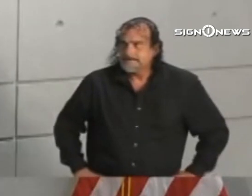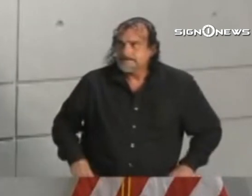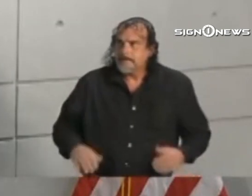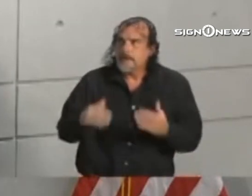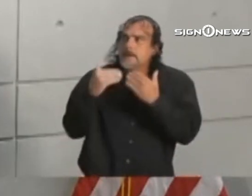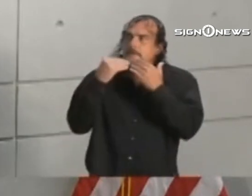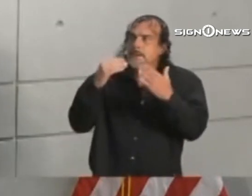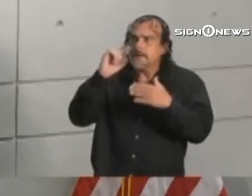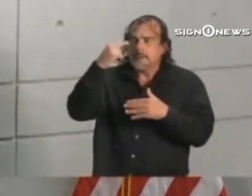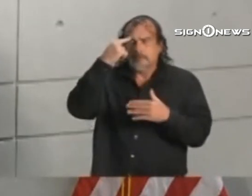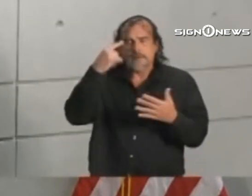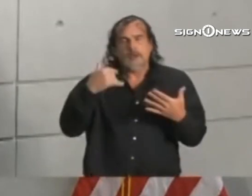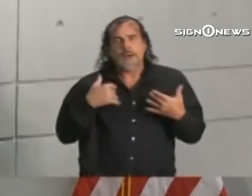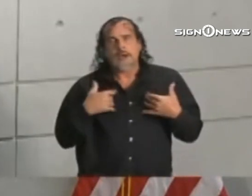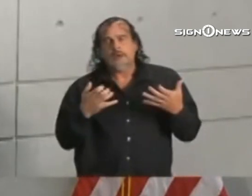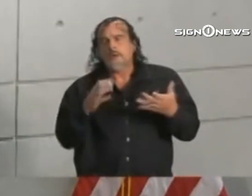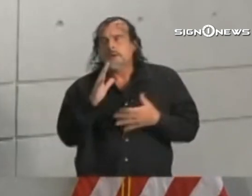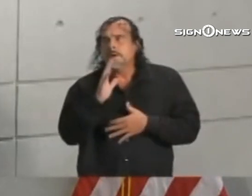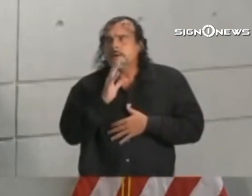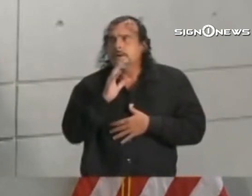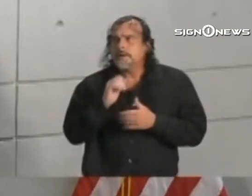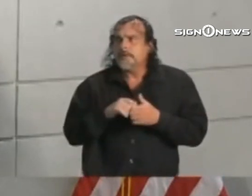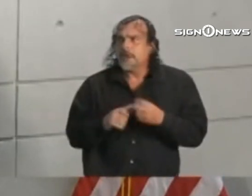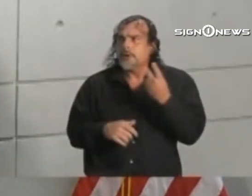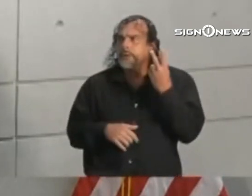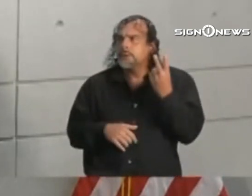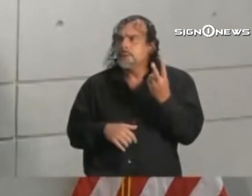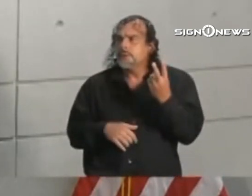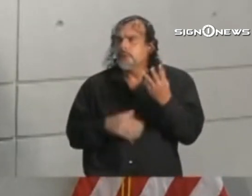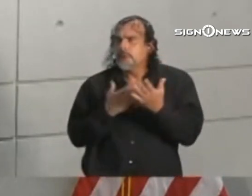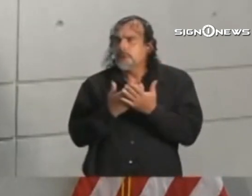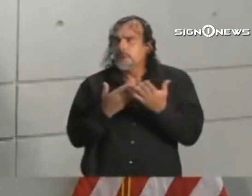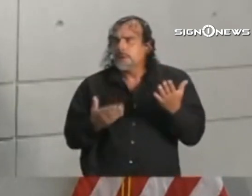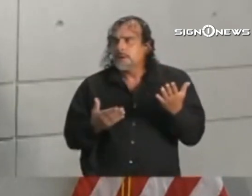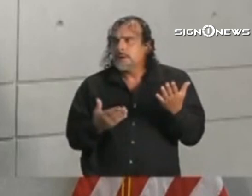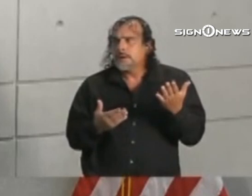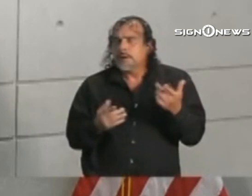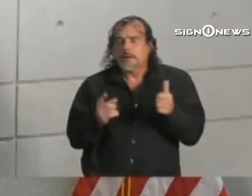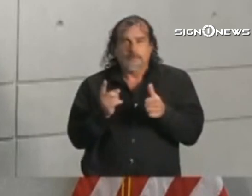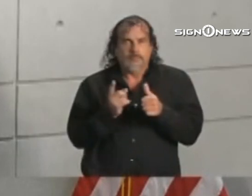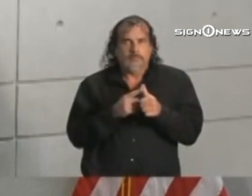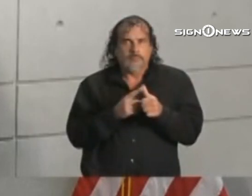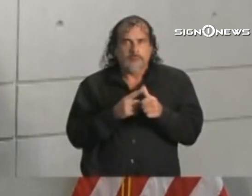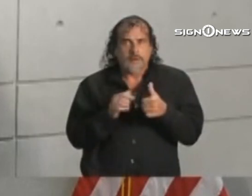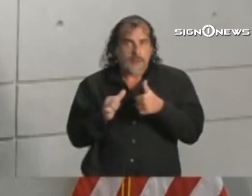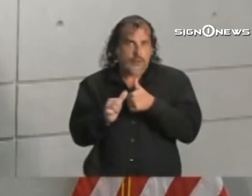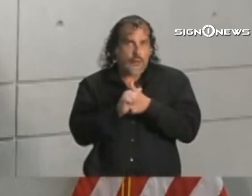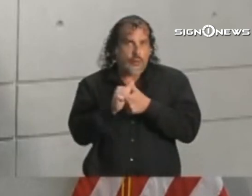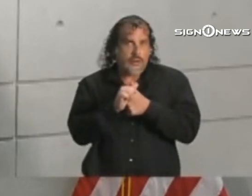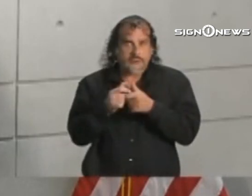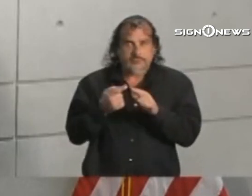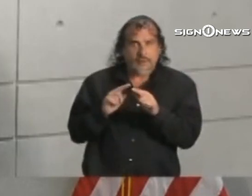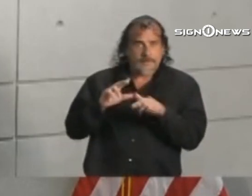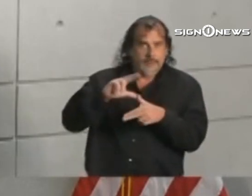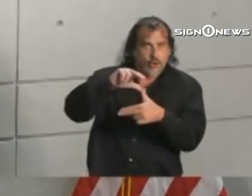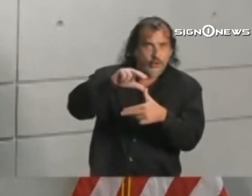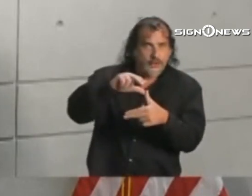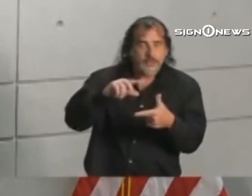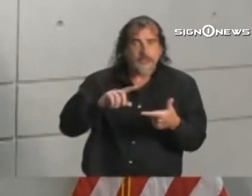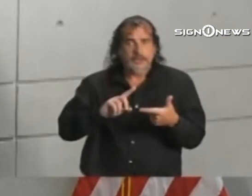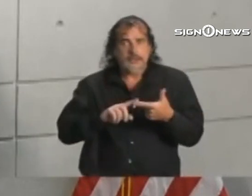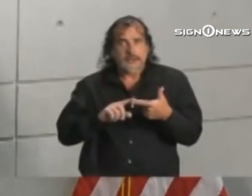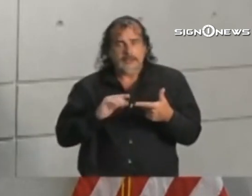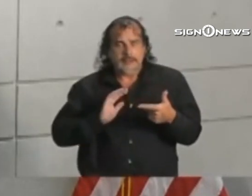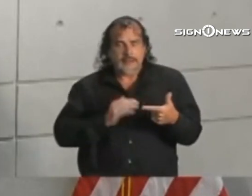Thank you, Governor. I'd like to talk about really just two things today. First of all is the risk of this storm, and then a little bit